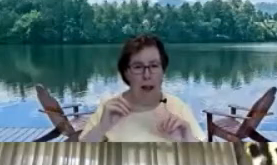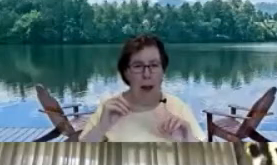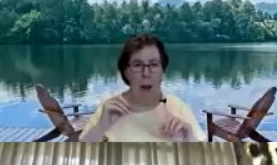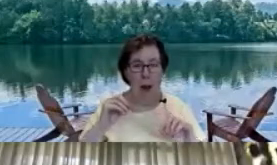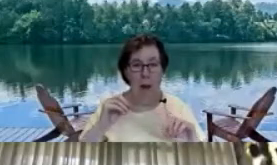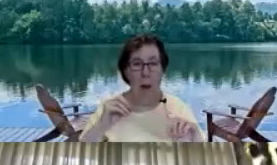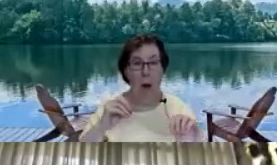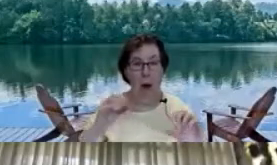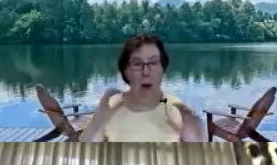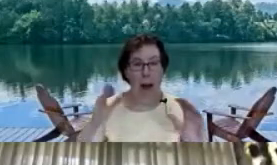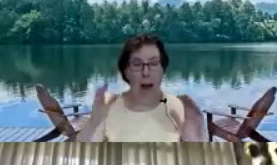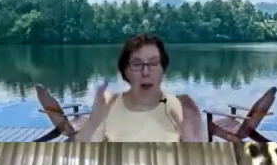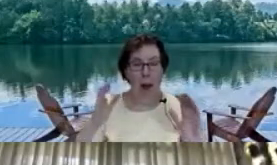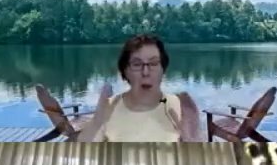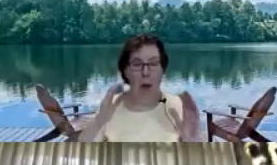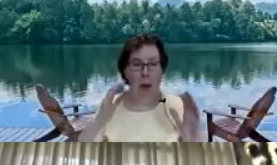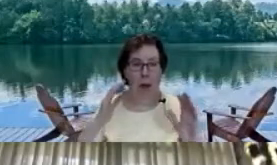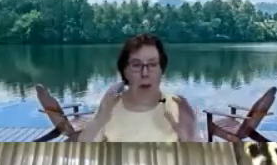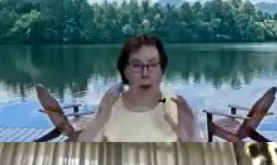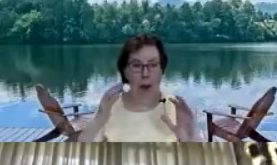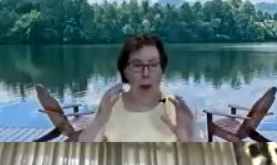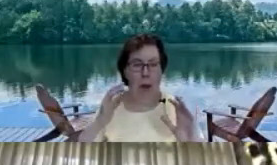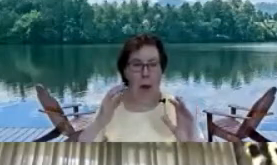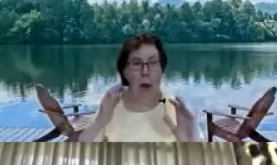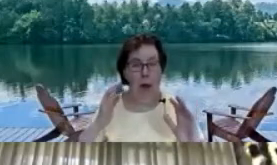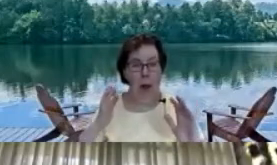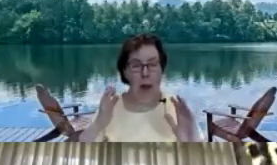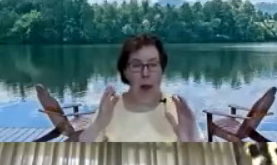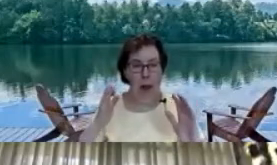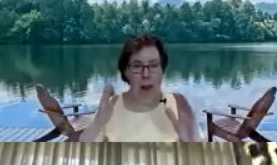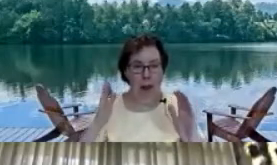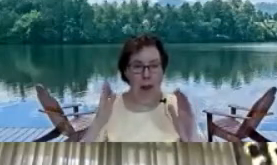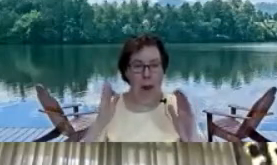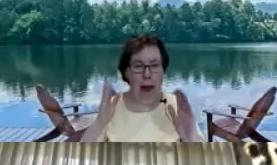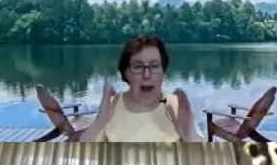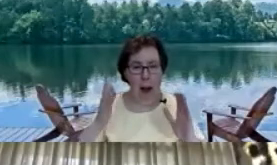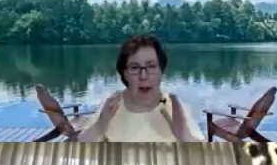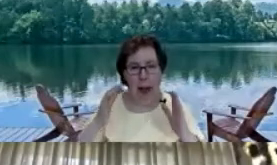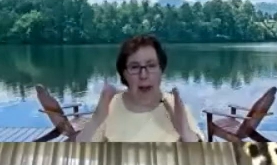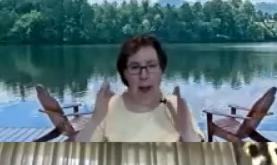that the trees are feeling, because it's just cold and black and white.